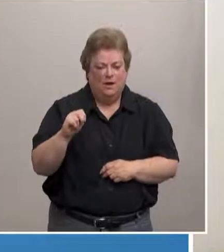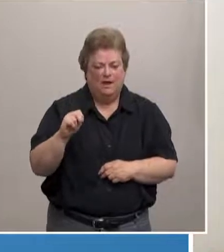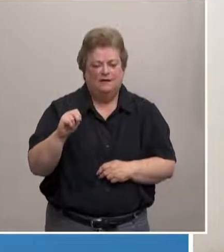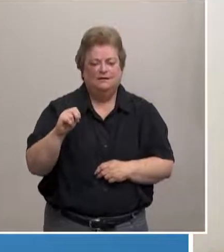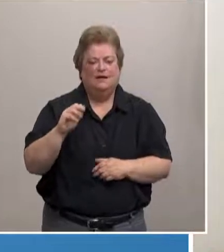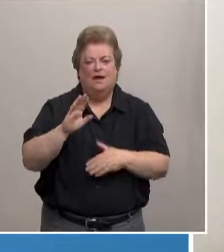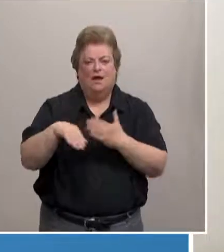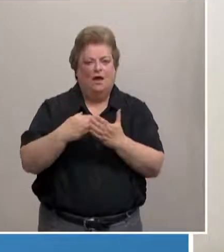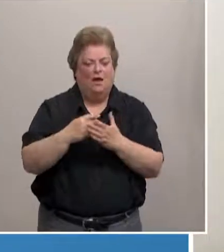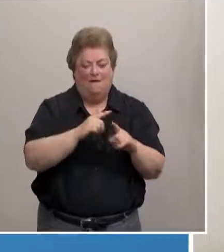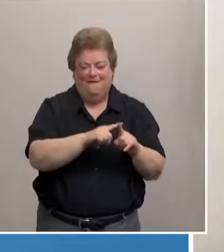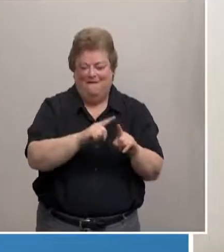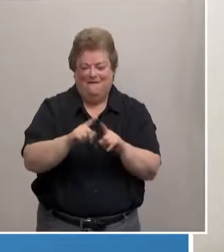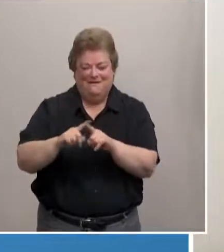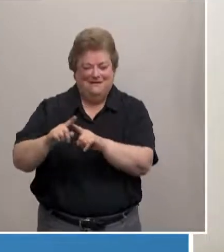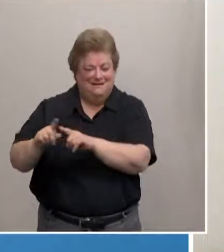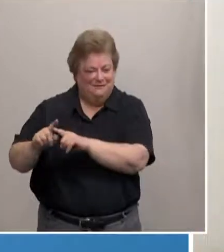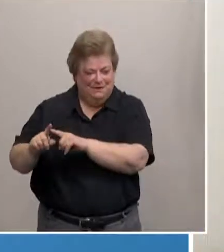all of the different